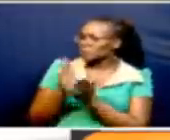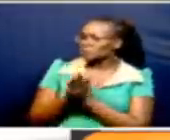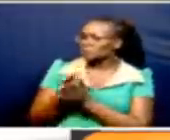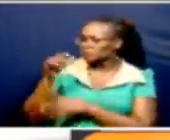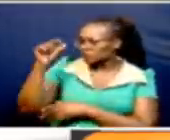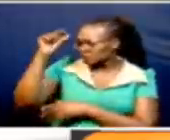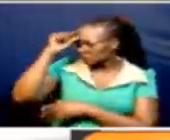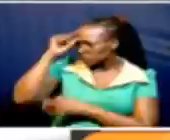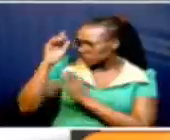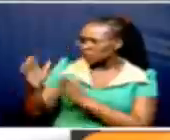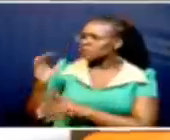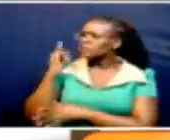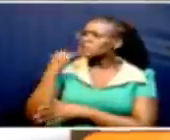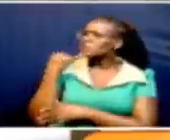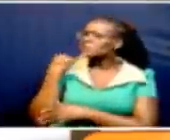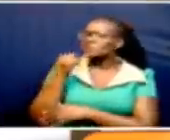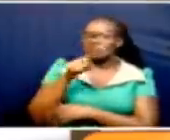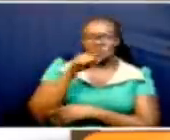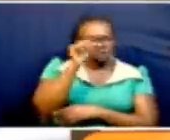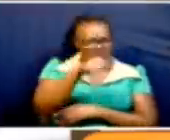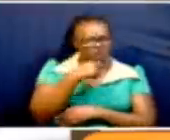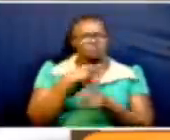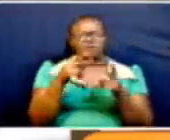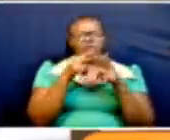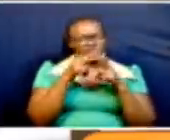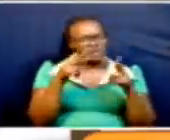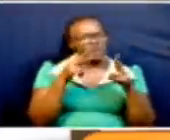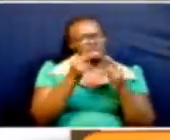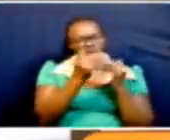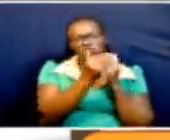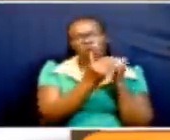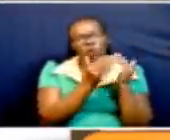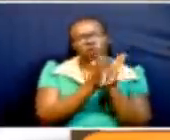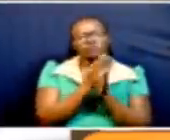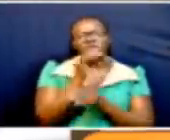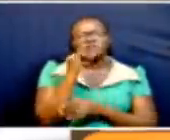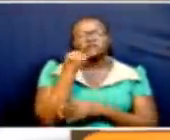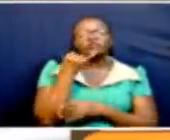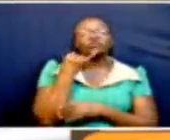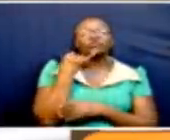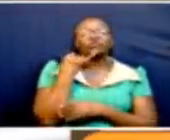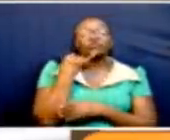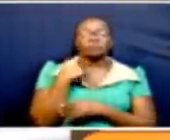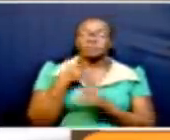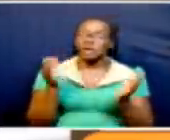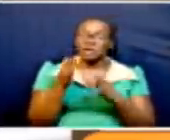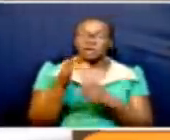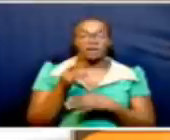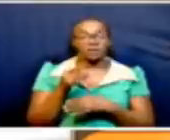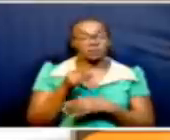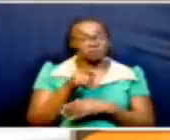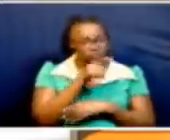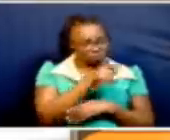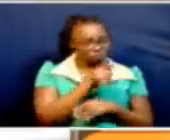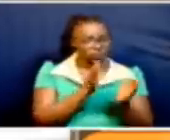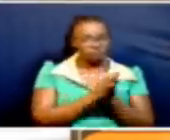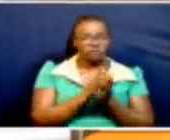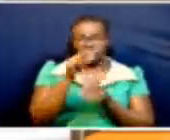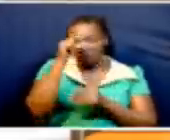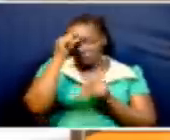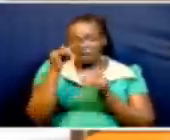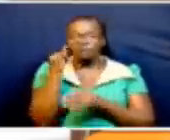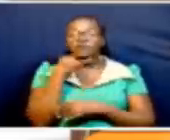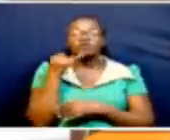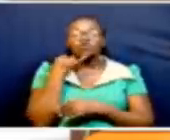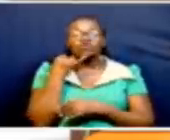close friends with Sultan, and I would actually encourage Moa and the Governor Joe to shake hands, because we've seen serious